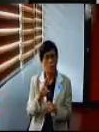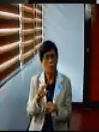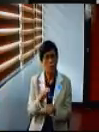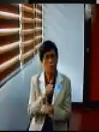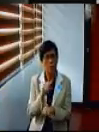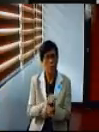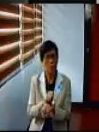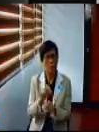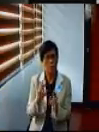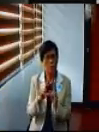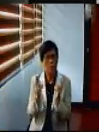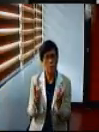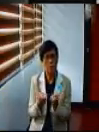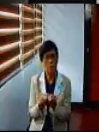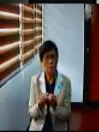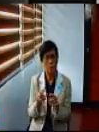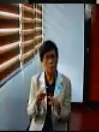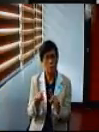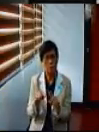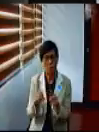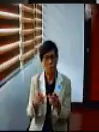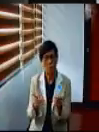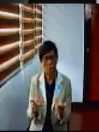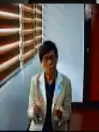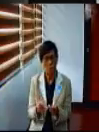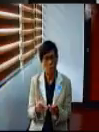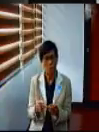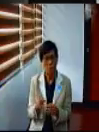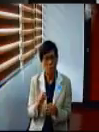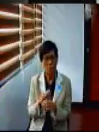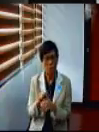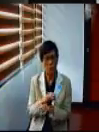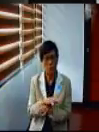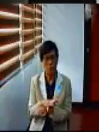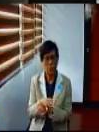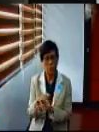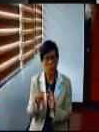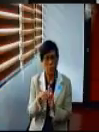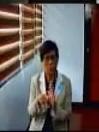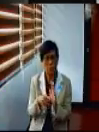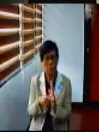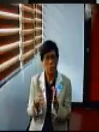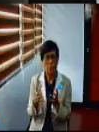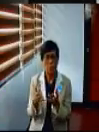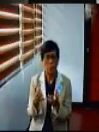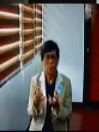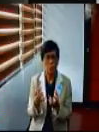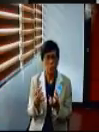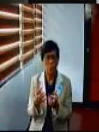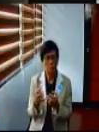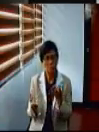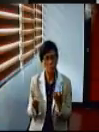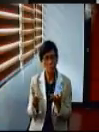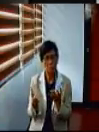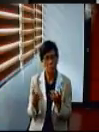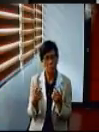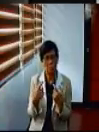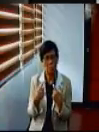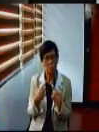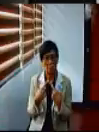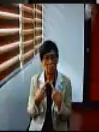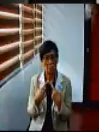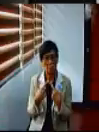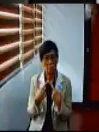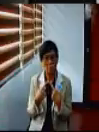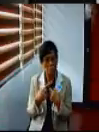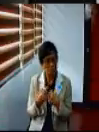and conflict-affected areas. These are just four policy areas that I want to refer to. There may be other policy areas, and I could